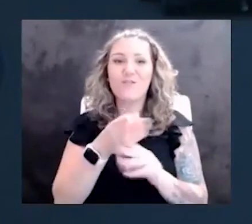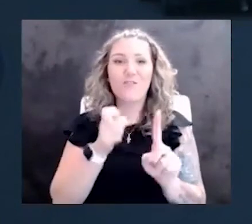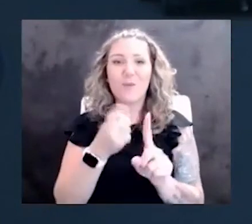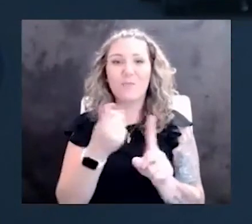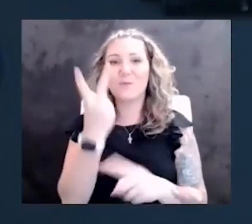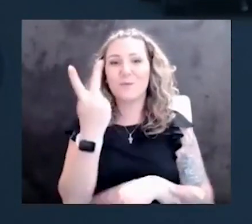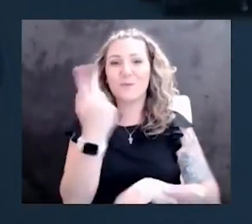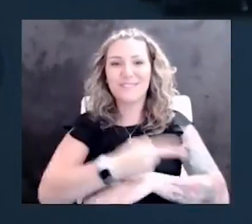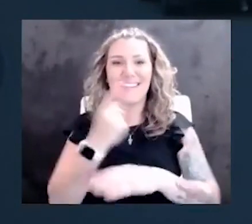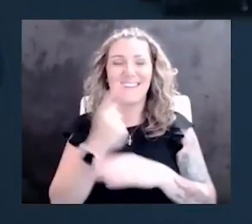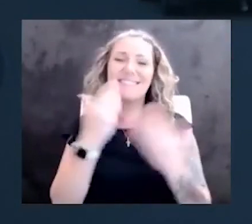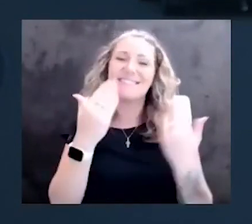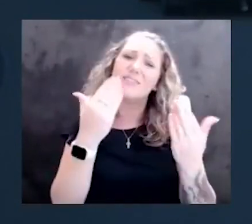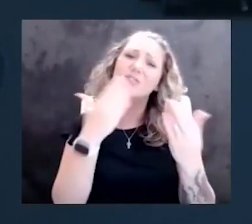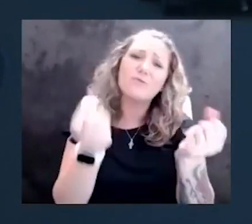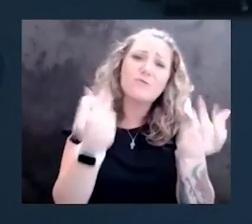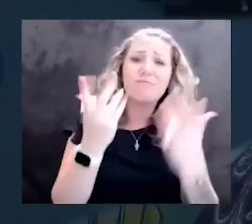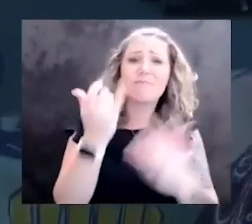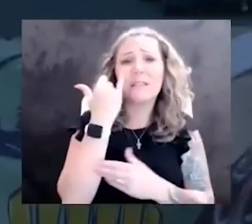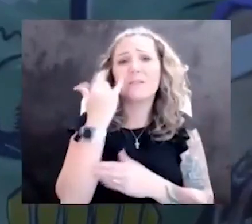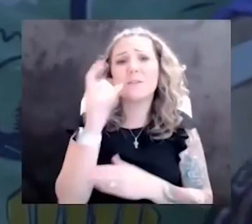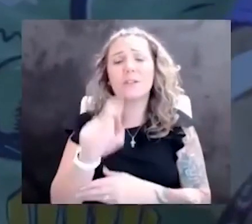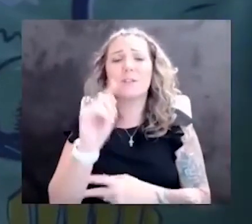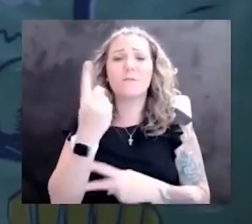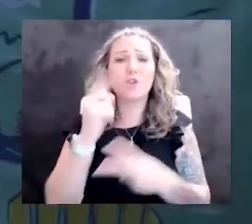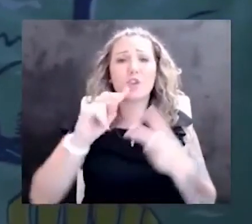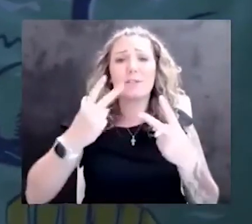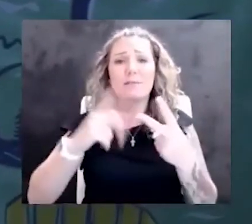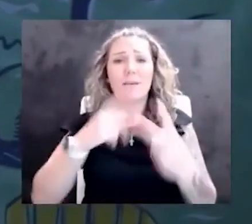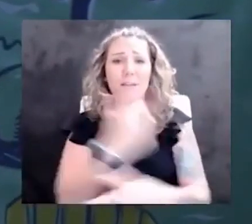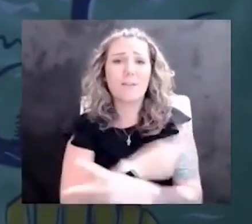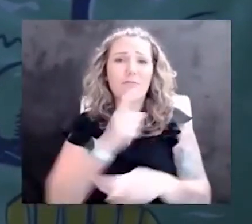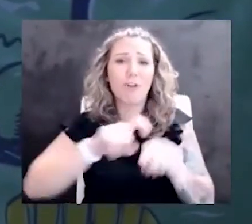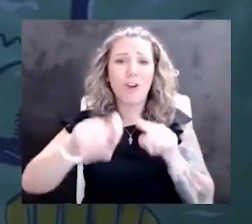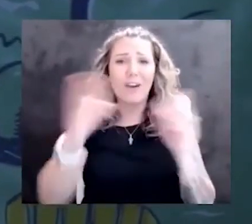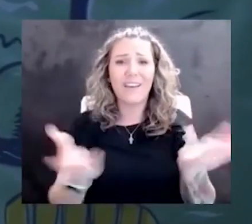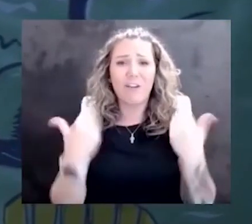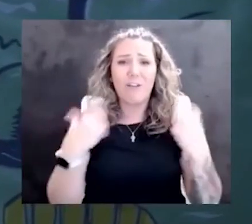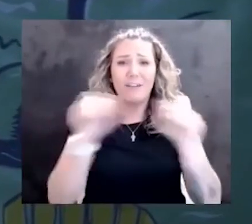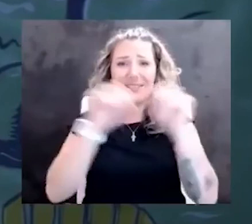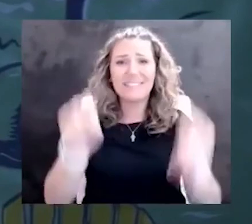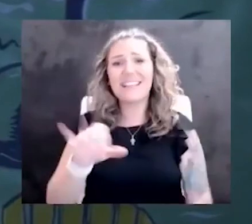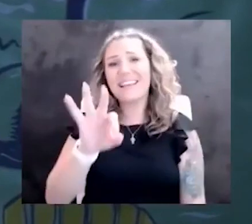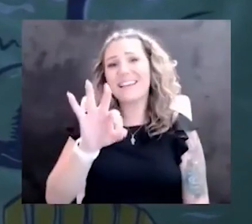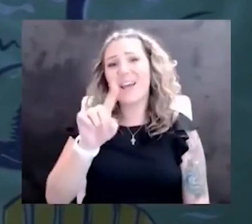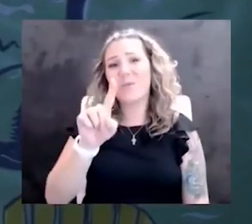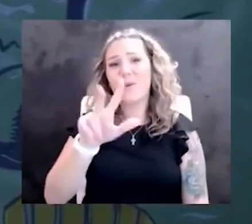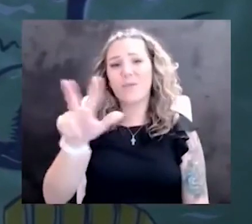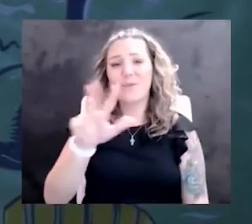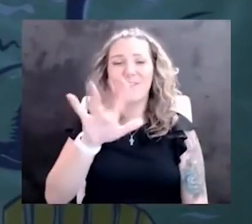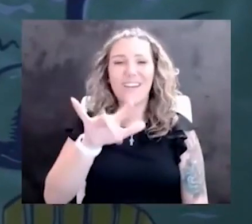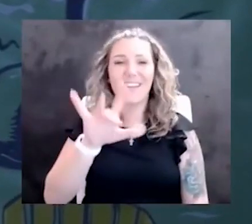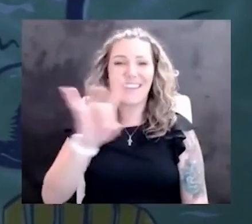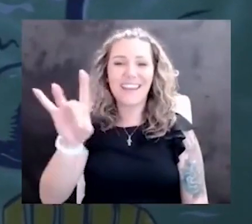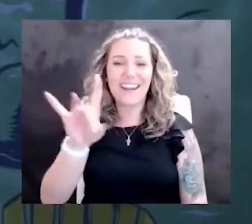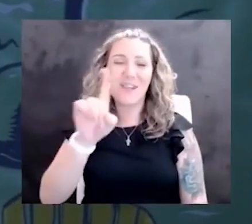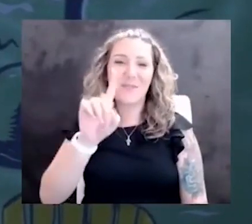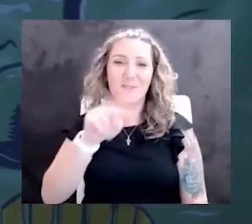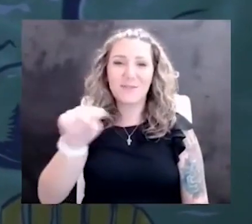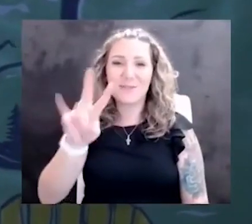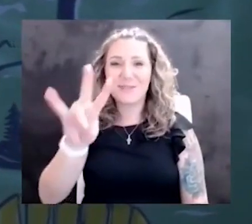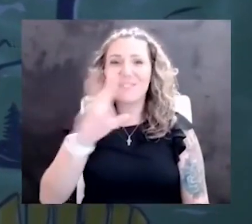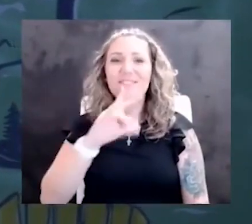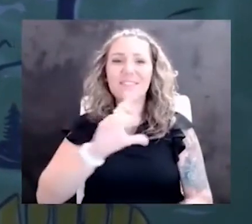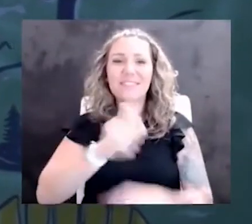that. If you need your first or second dose of the vaccine, call us here at the Health System at 913-588-1227 and make an appointment. You can also go